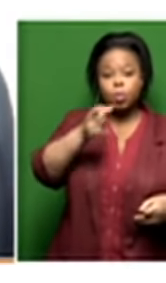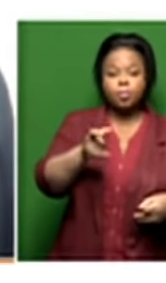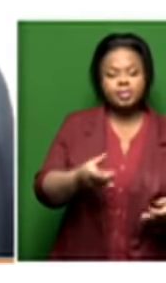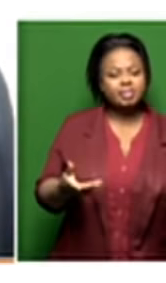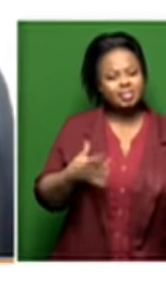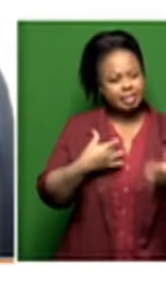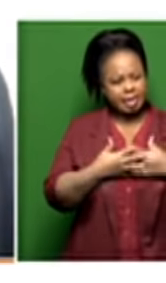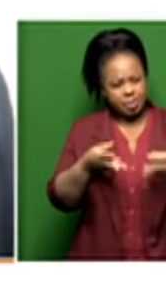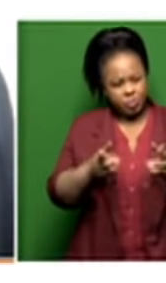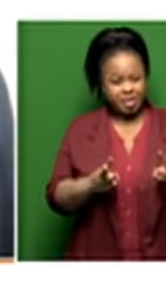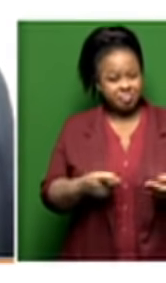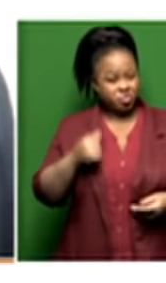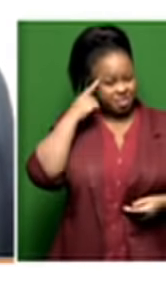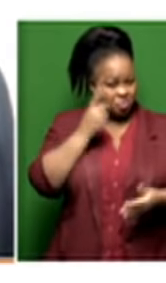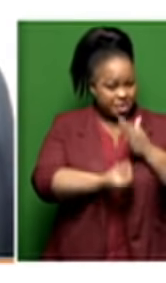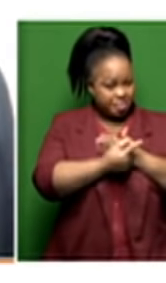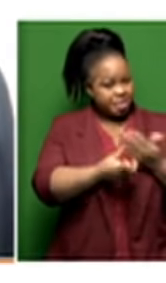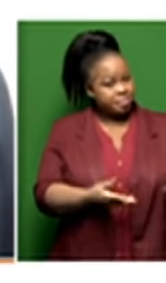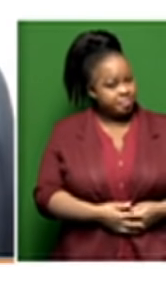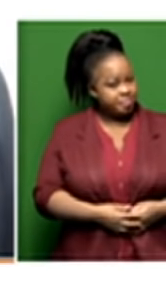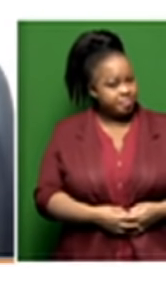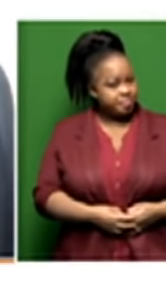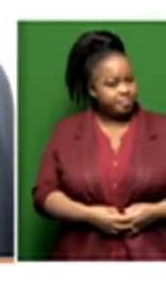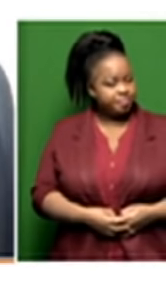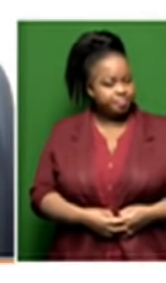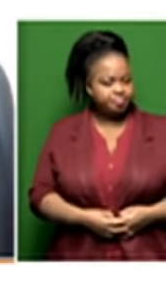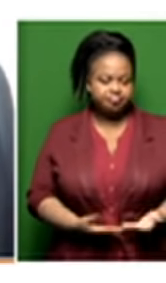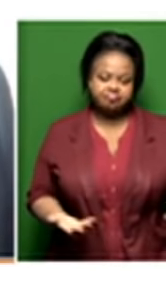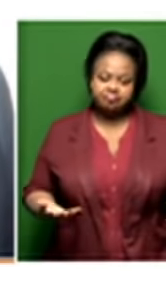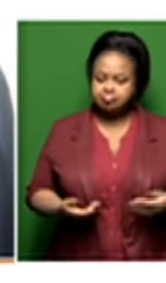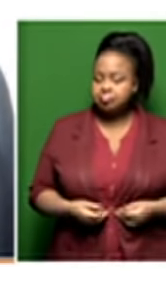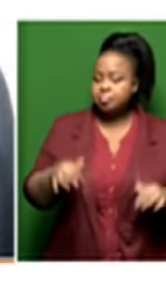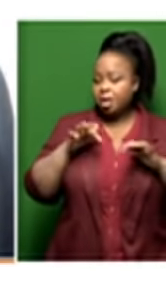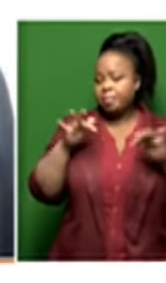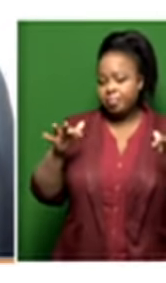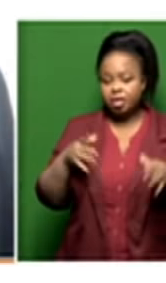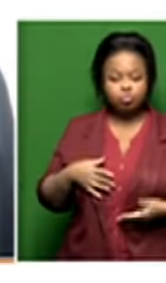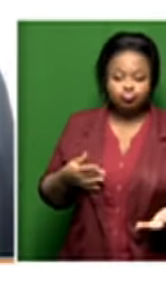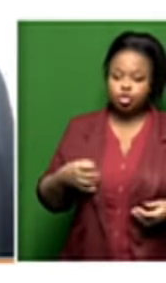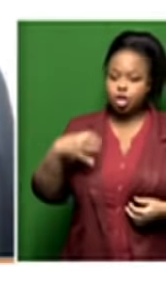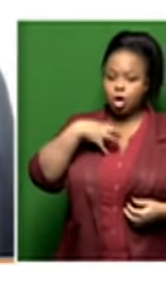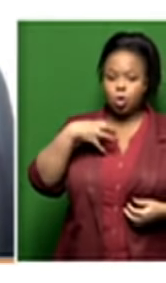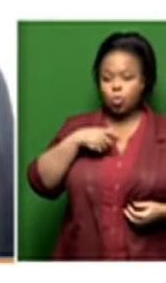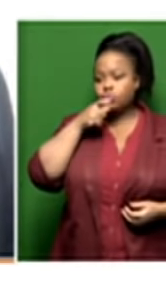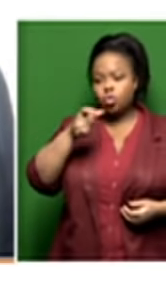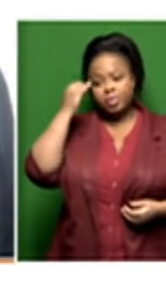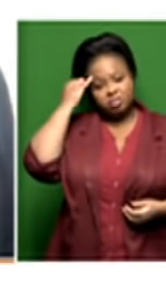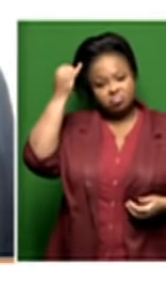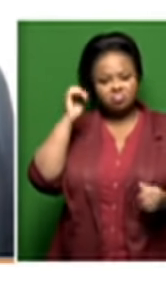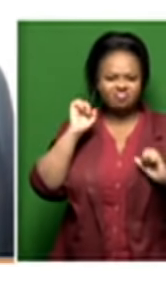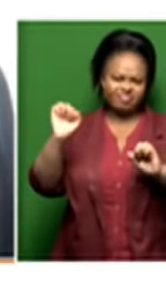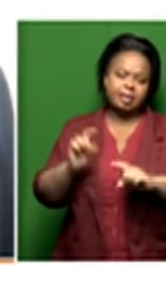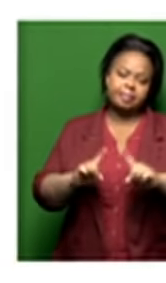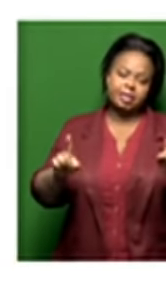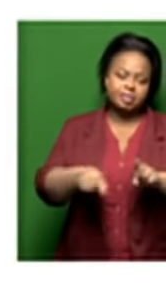in any sort of big, meaningful way? Well, people are entitled to make political statements, but certainly the ANC